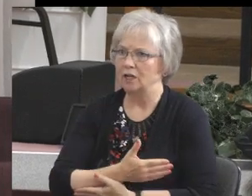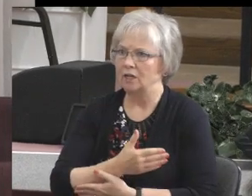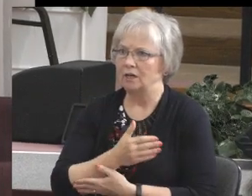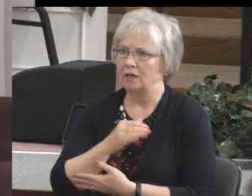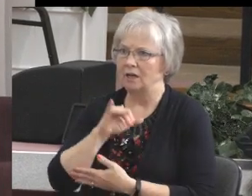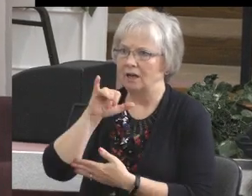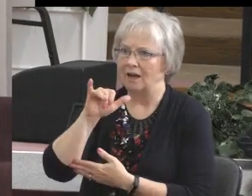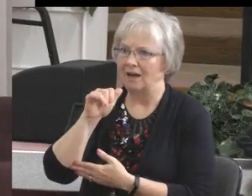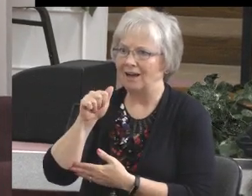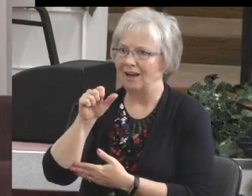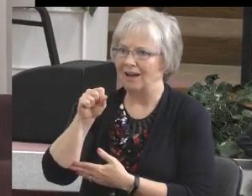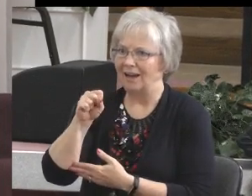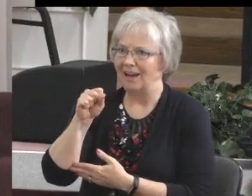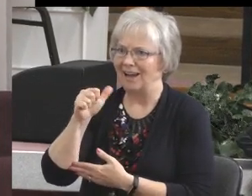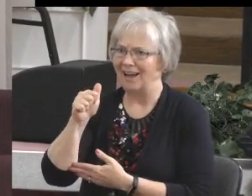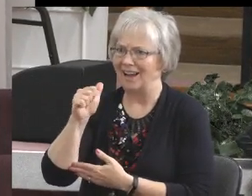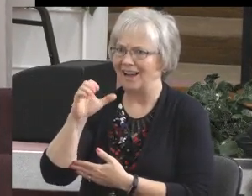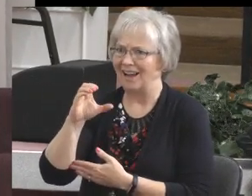Isaac's daughters.